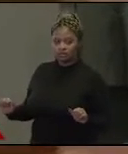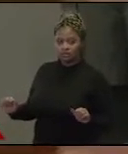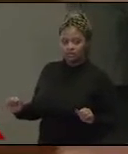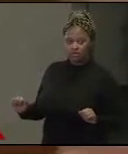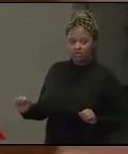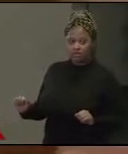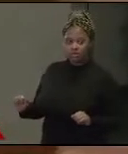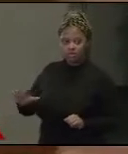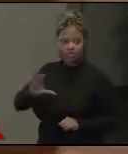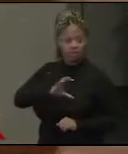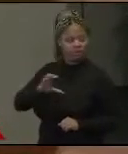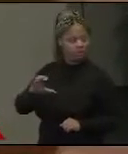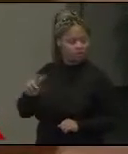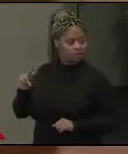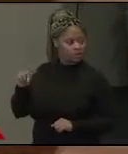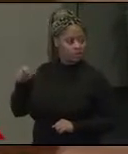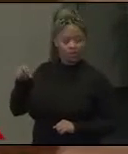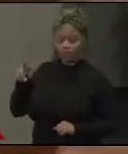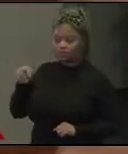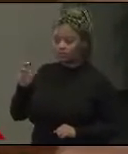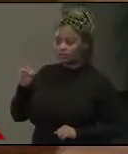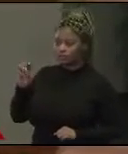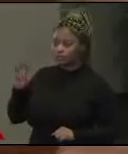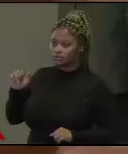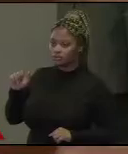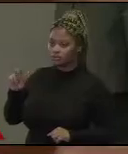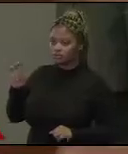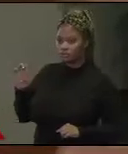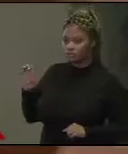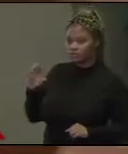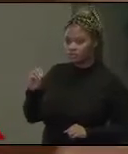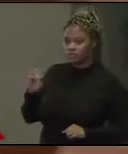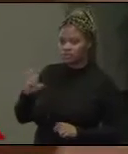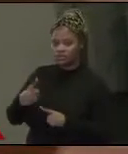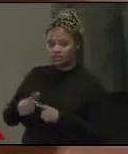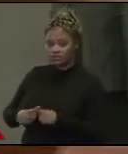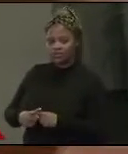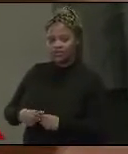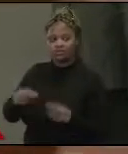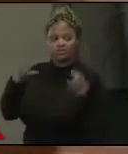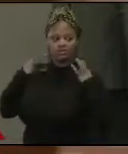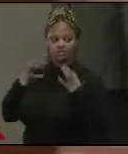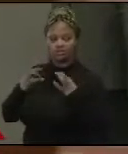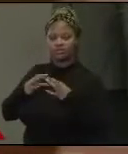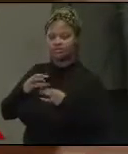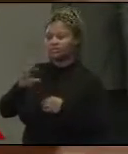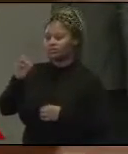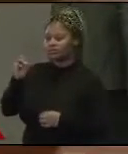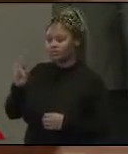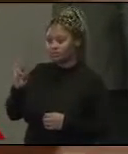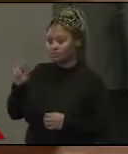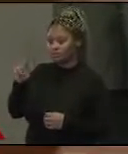Councillor Ngundwana, and the Acting Executive Mayor of OR Tambo, Mamuso Kanyil.